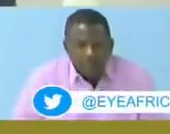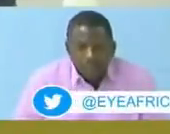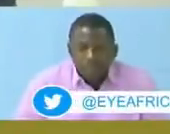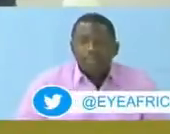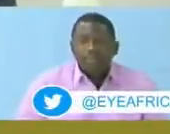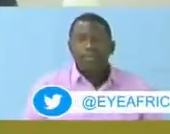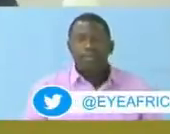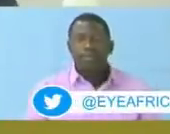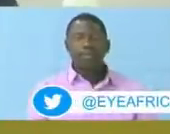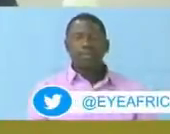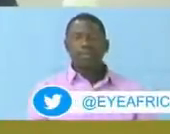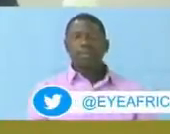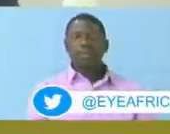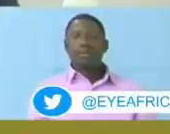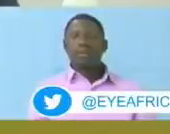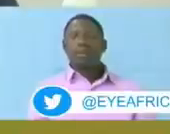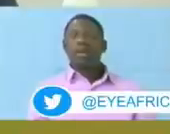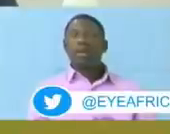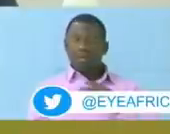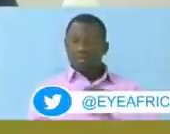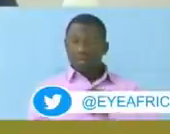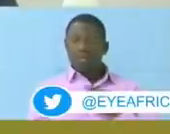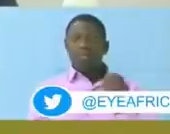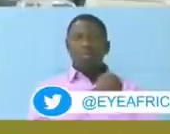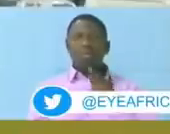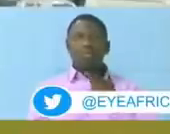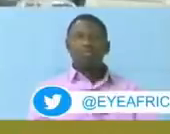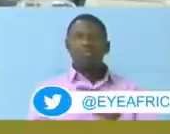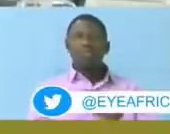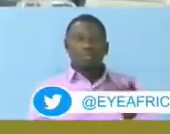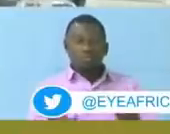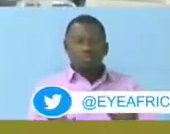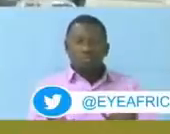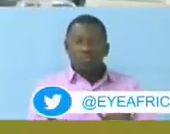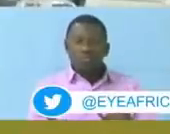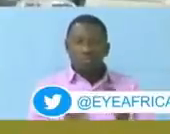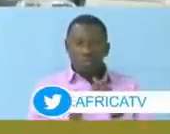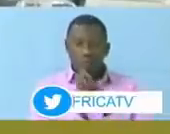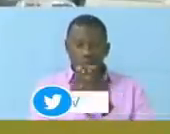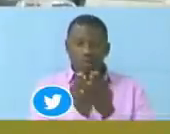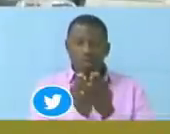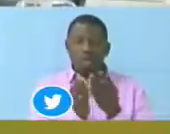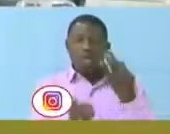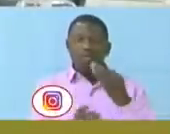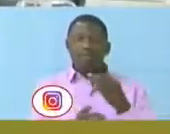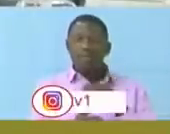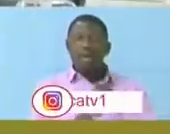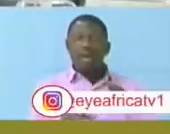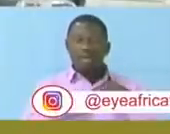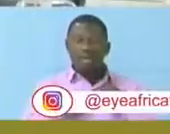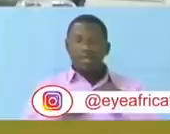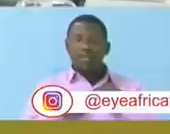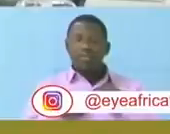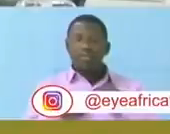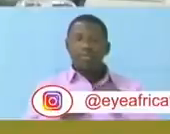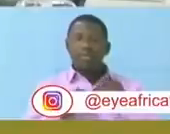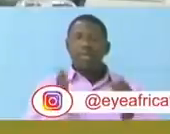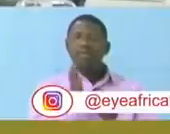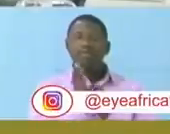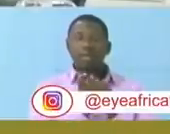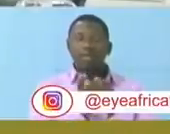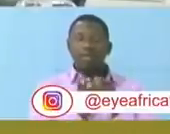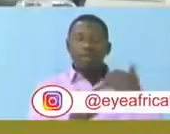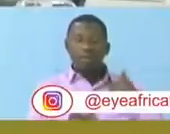diaries. And if I allow the investigators to come up to on the ground, it may take a reasonable